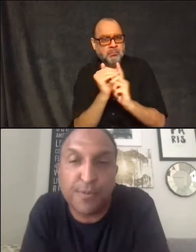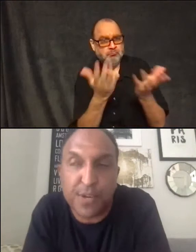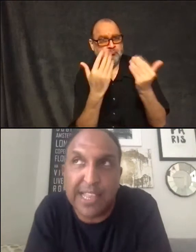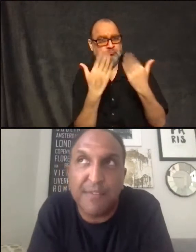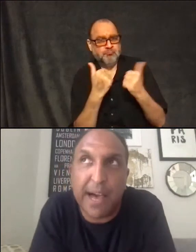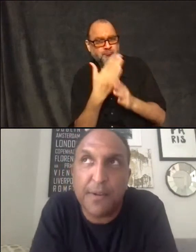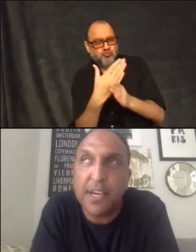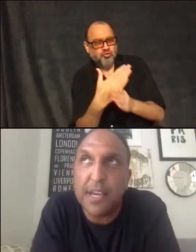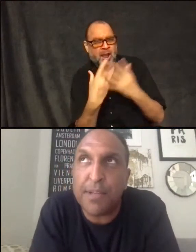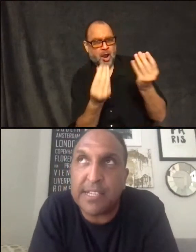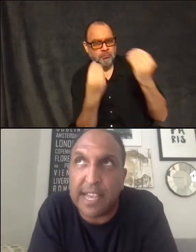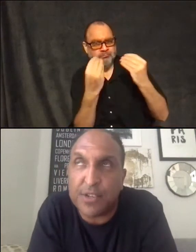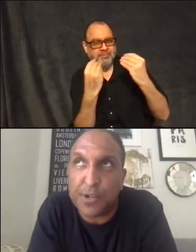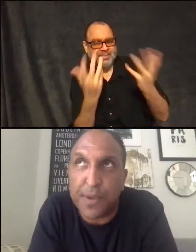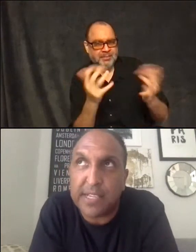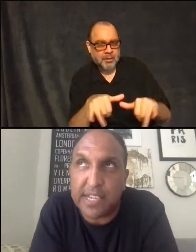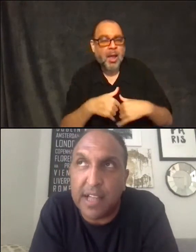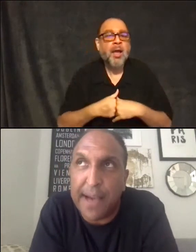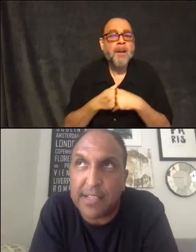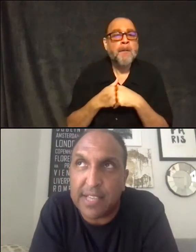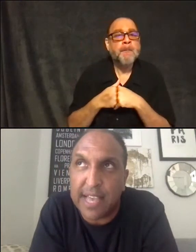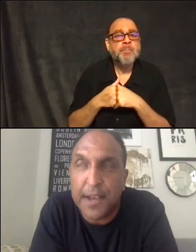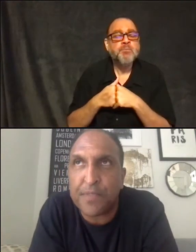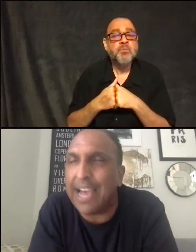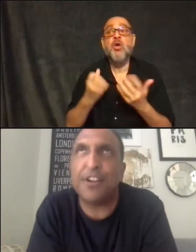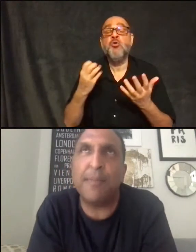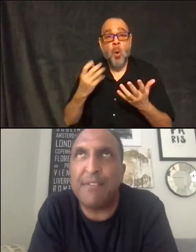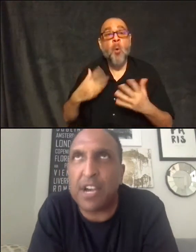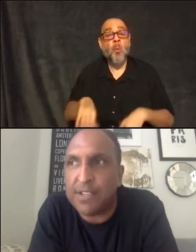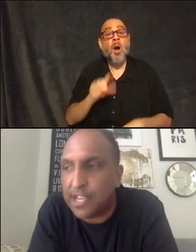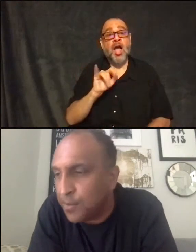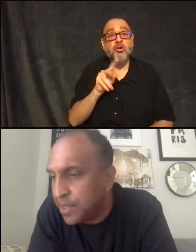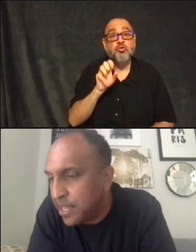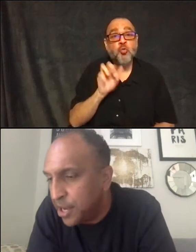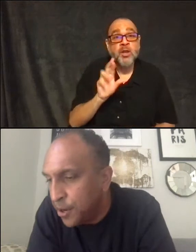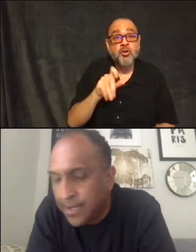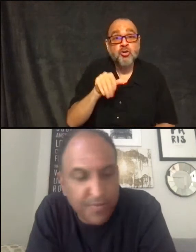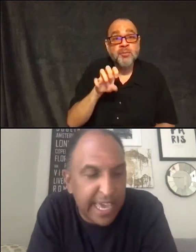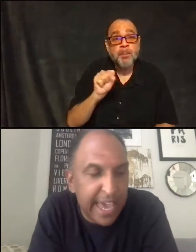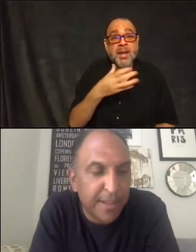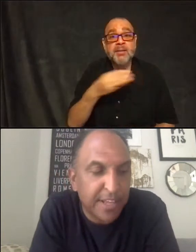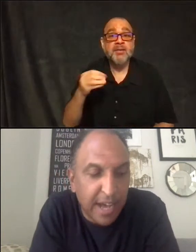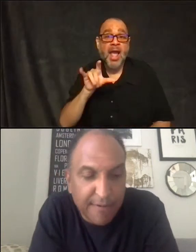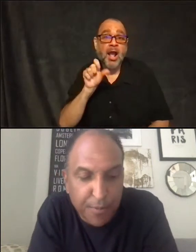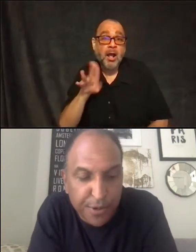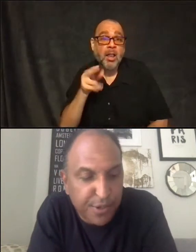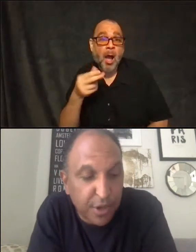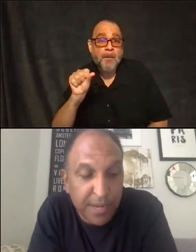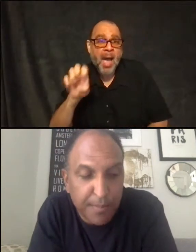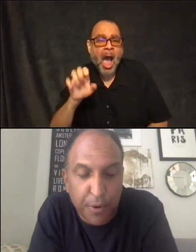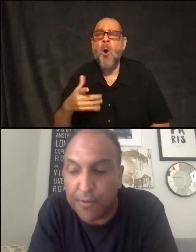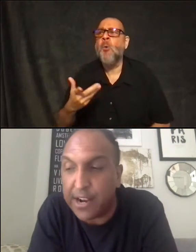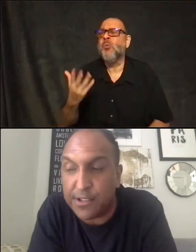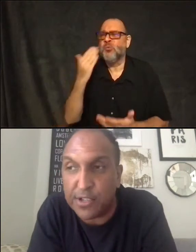are in the room. So what I love about places like Twitter Spaces and Clubhouse is like, I don't know, I'm having a conversation with, Gamble and Huff, who produce